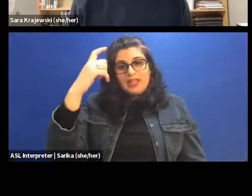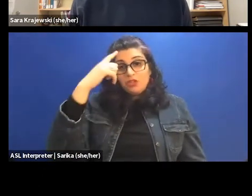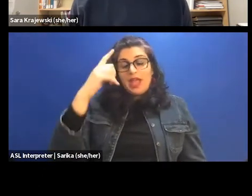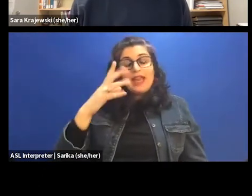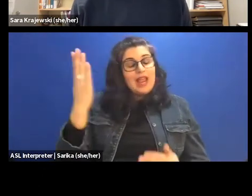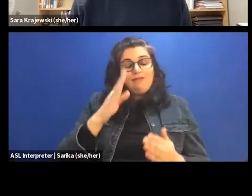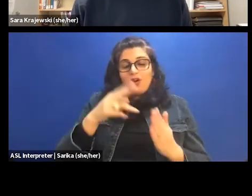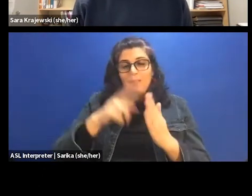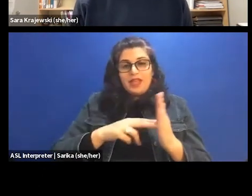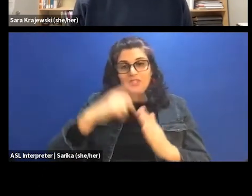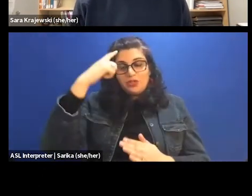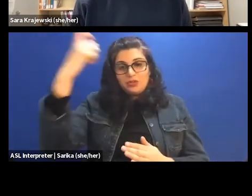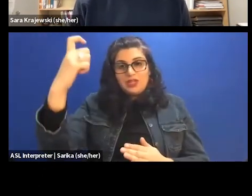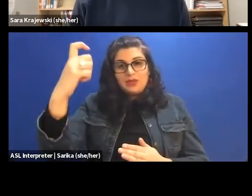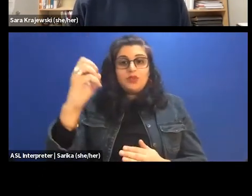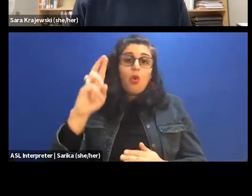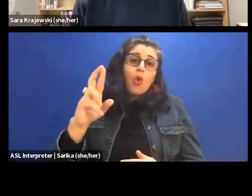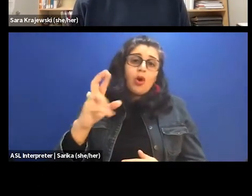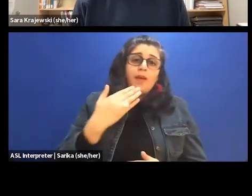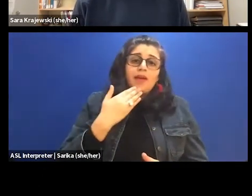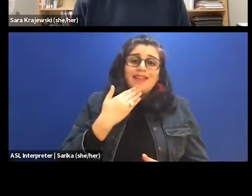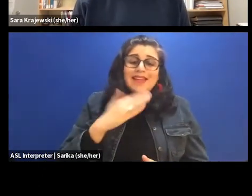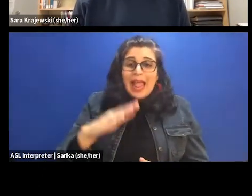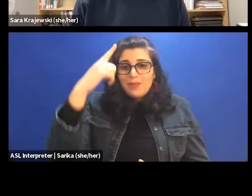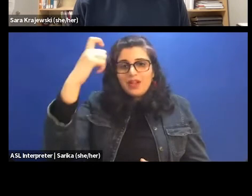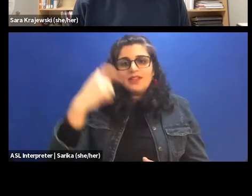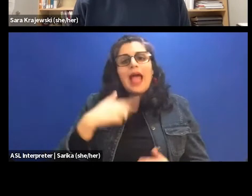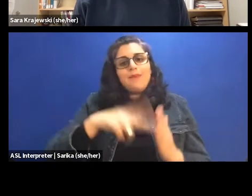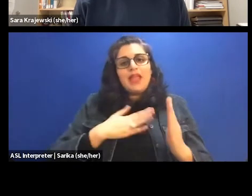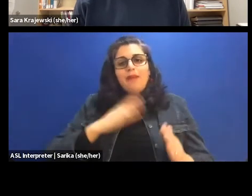nightmares. I paint my own reality."